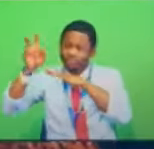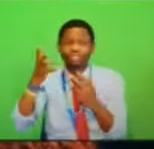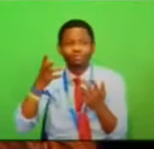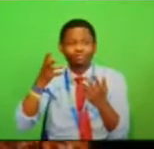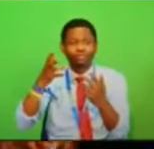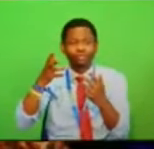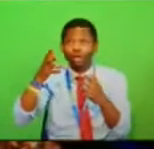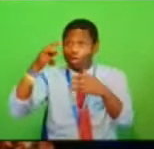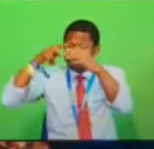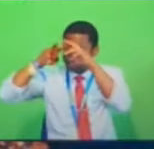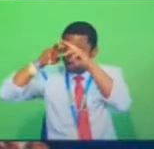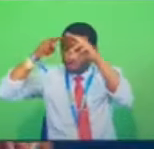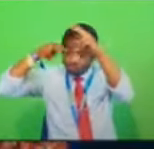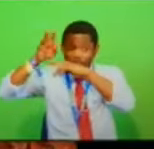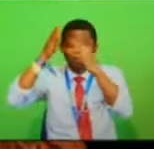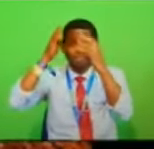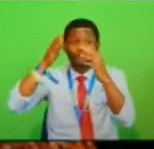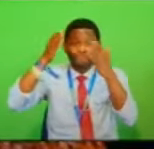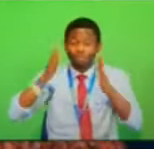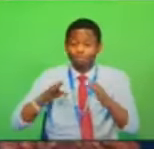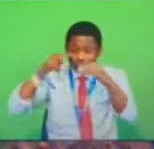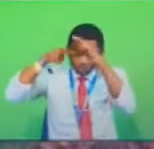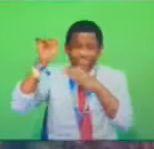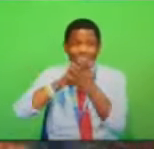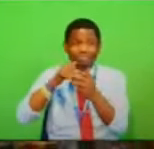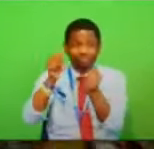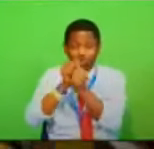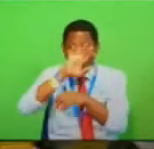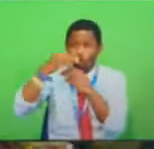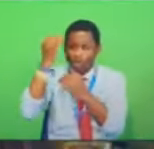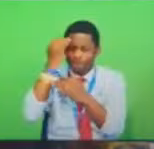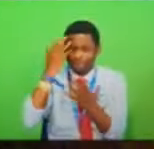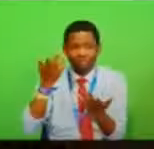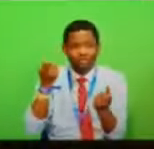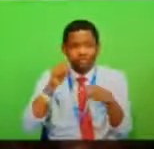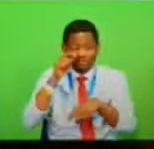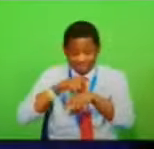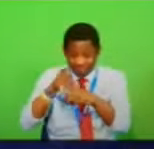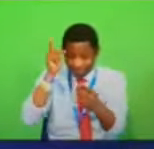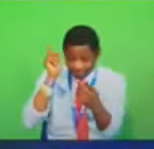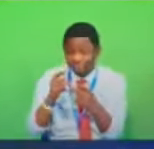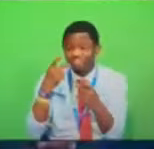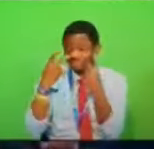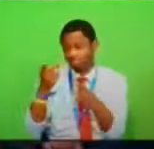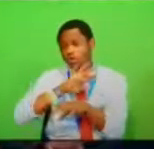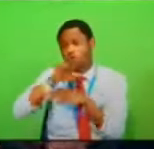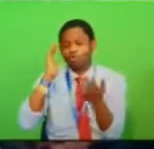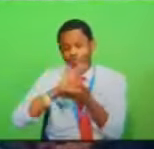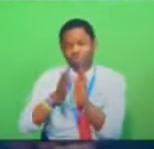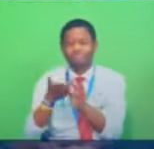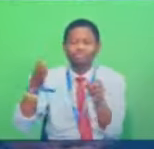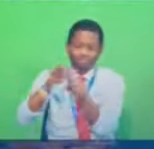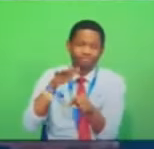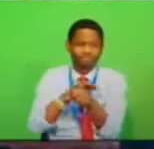things in mind. And when that time comes, you see the fulfillment of all what God has been planning all these